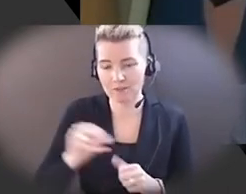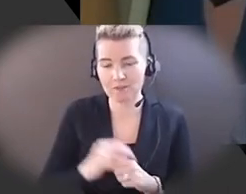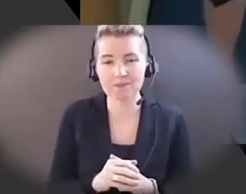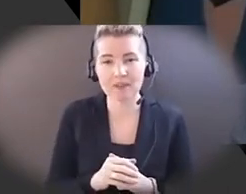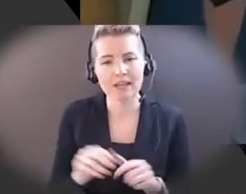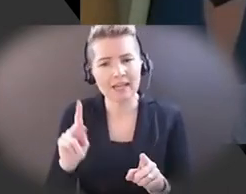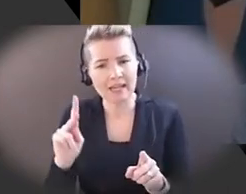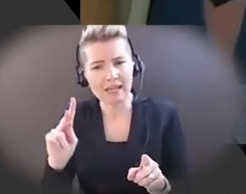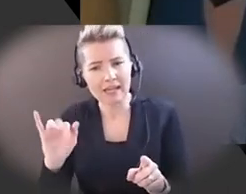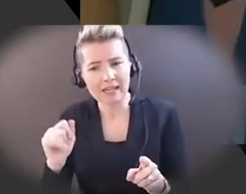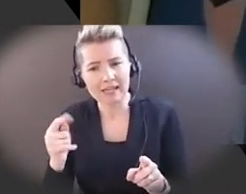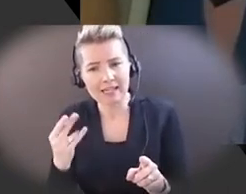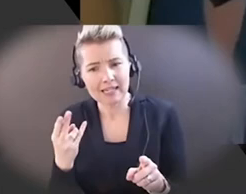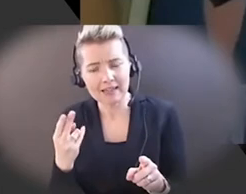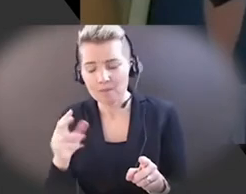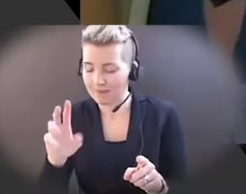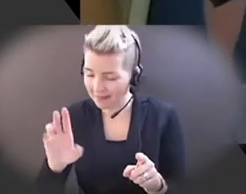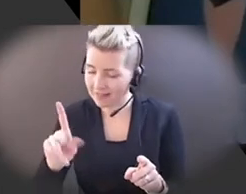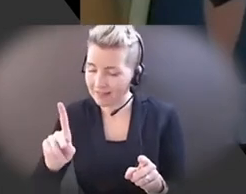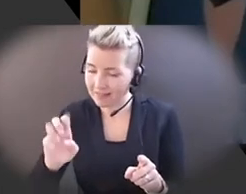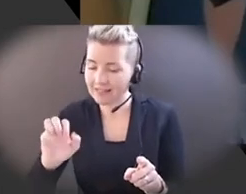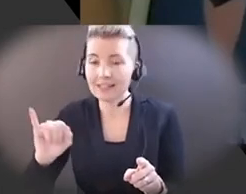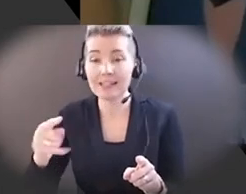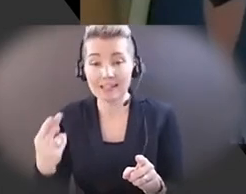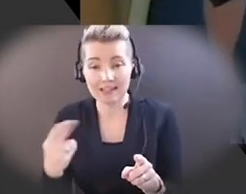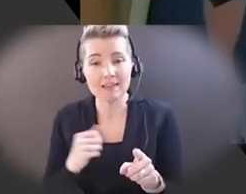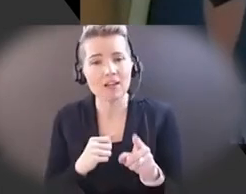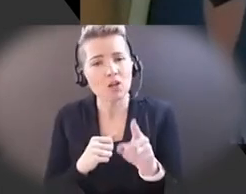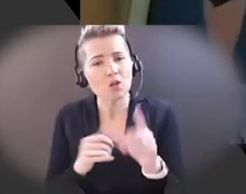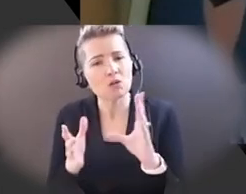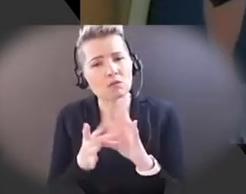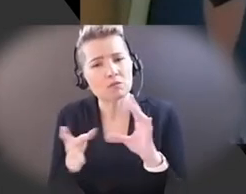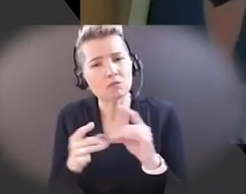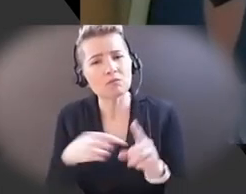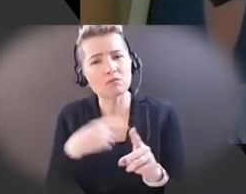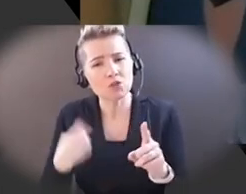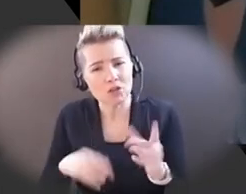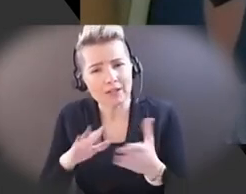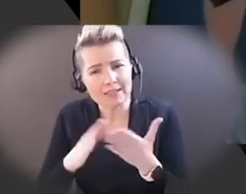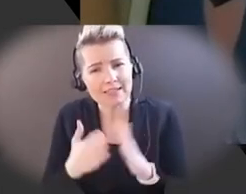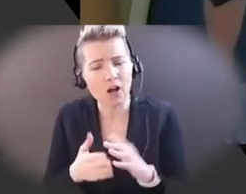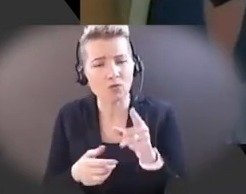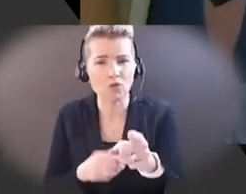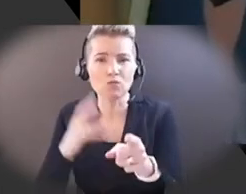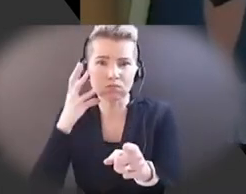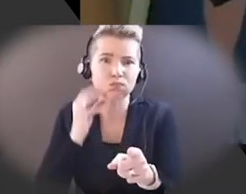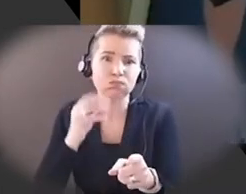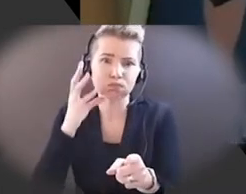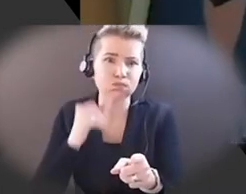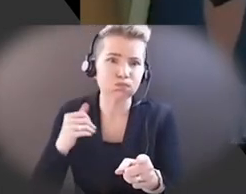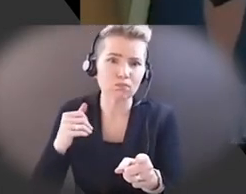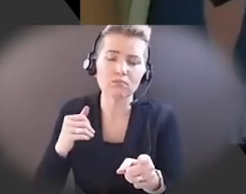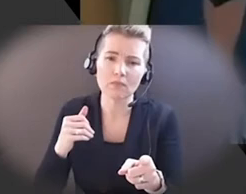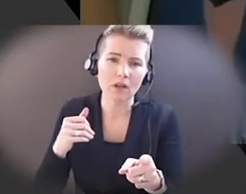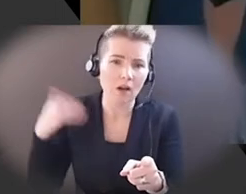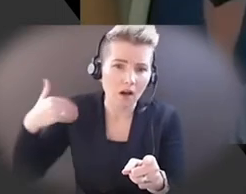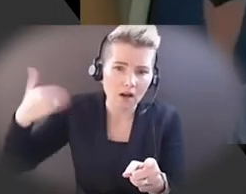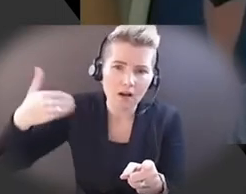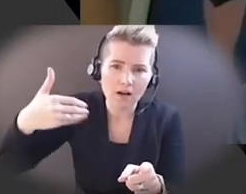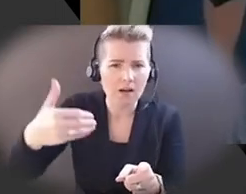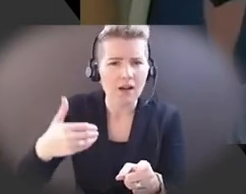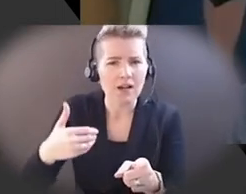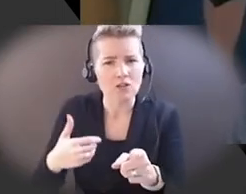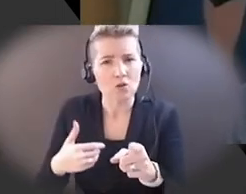with, you know, Chinatown, and you were speaking about it before. And I think you've also been around kind of like the